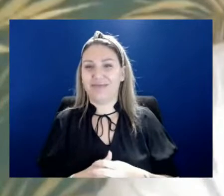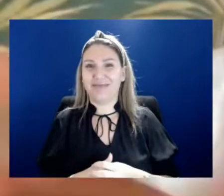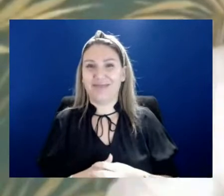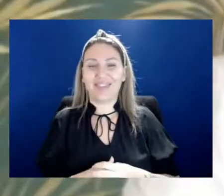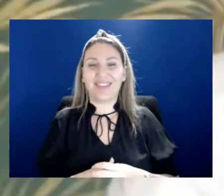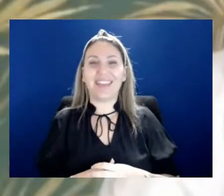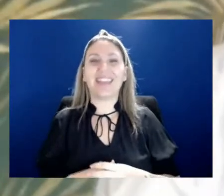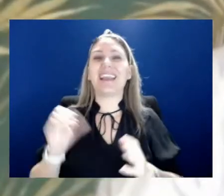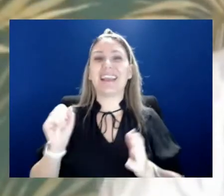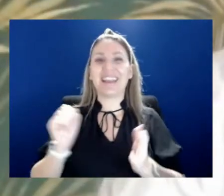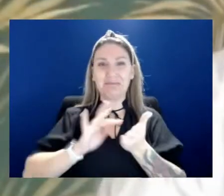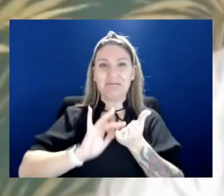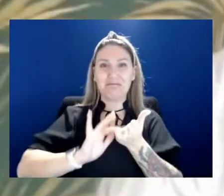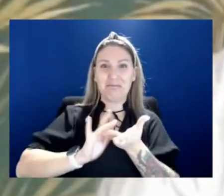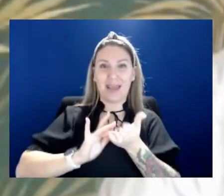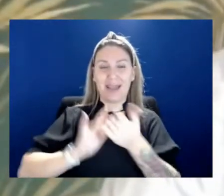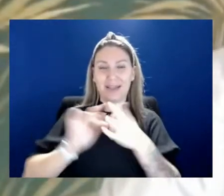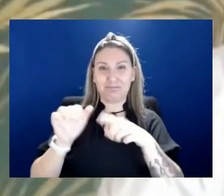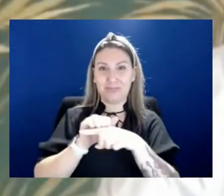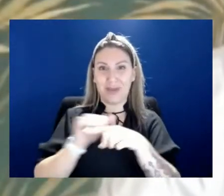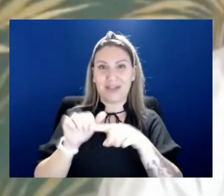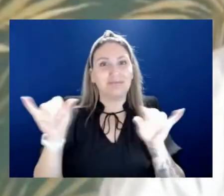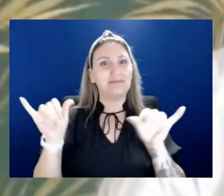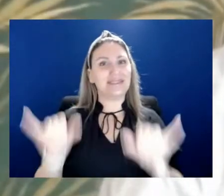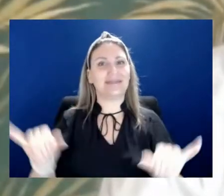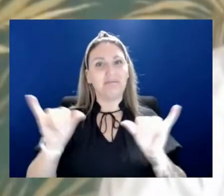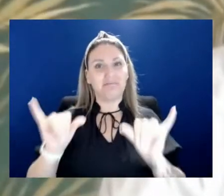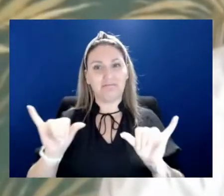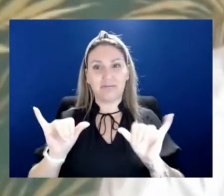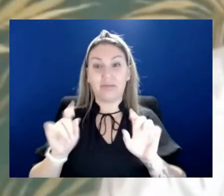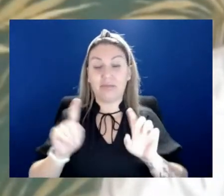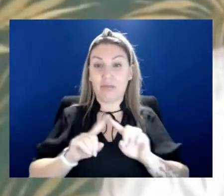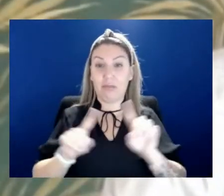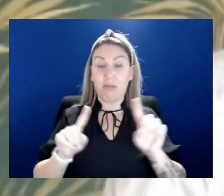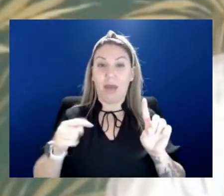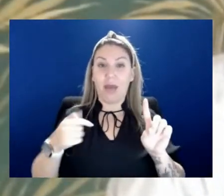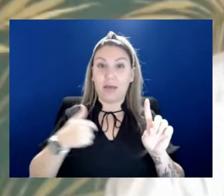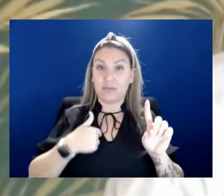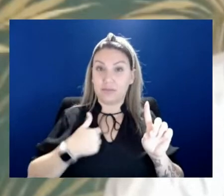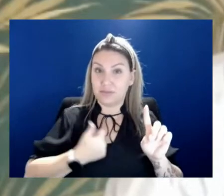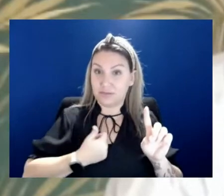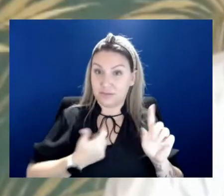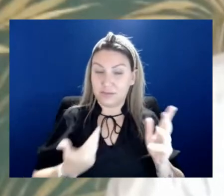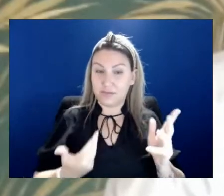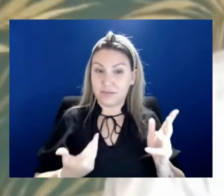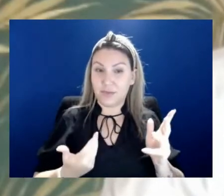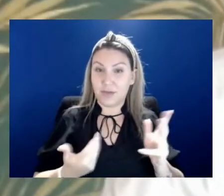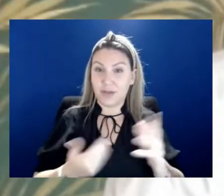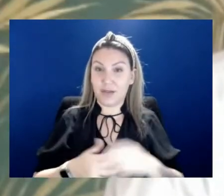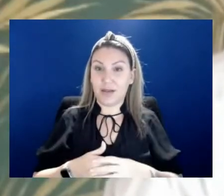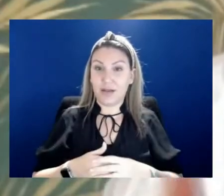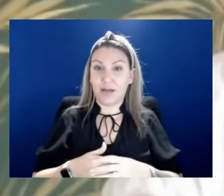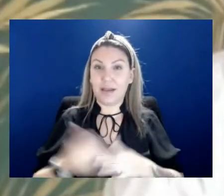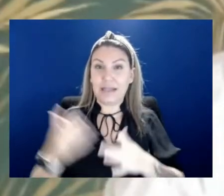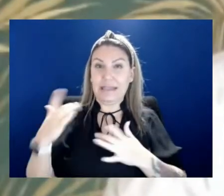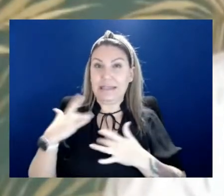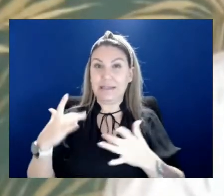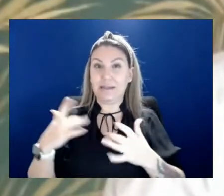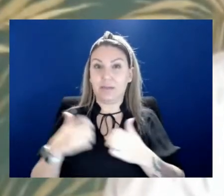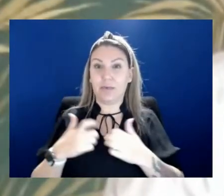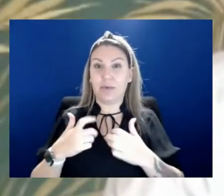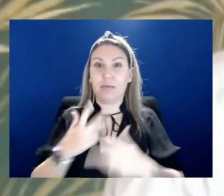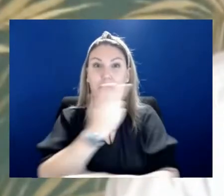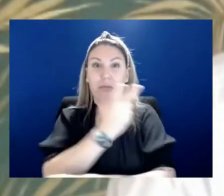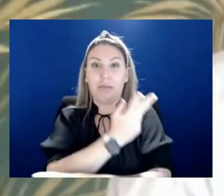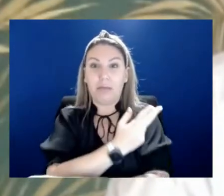medicine practice it's the same, but I'm working usually with the patient with a different type